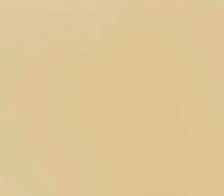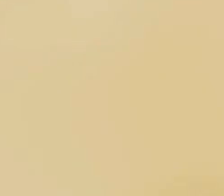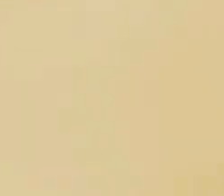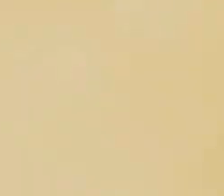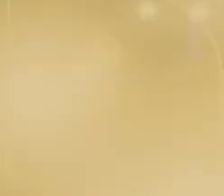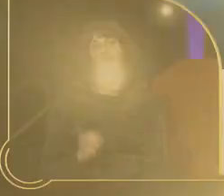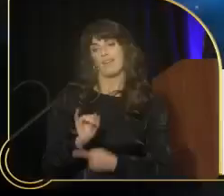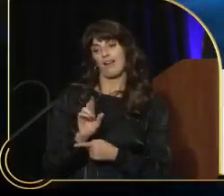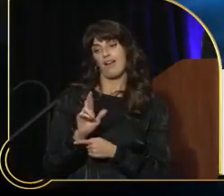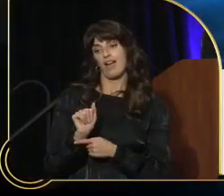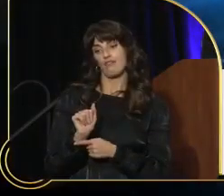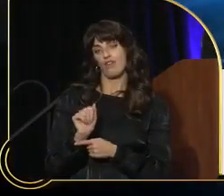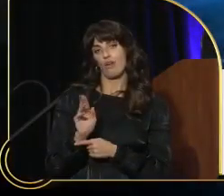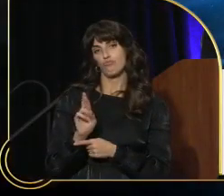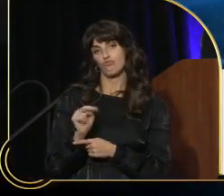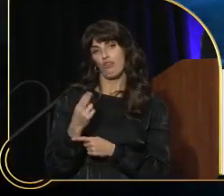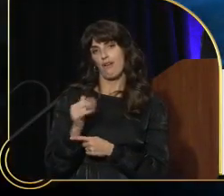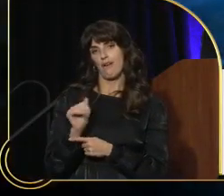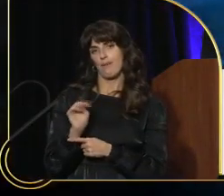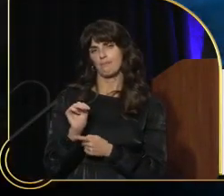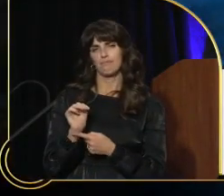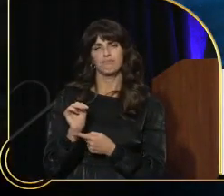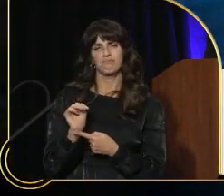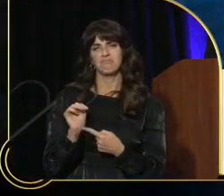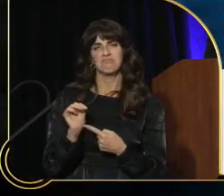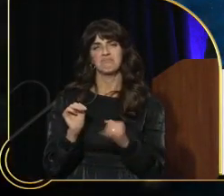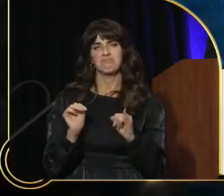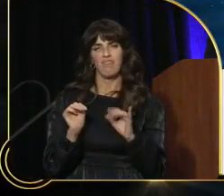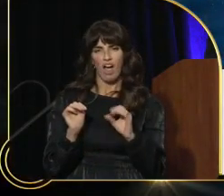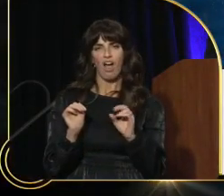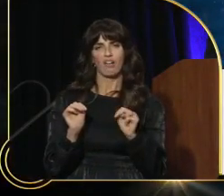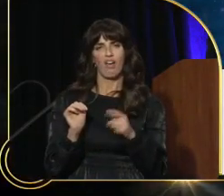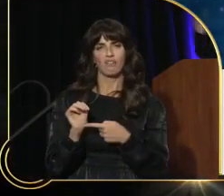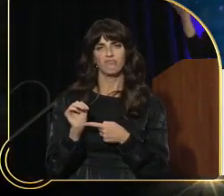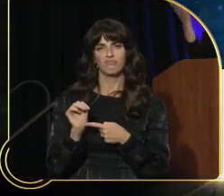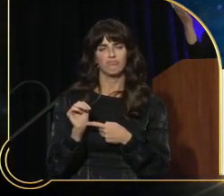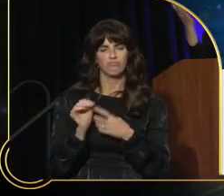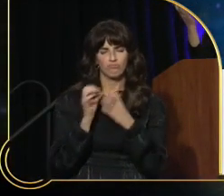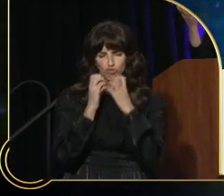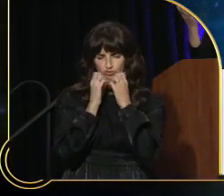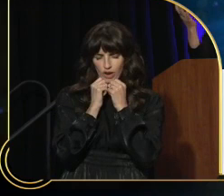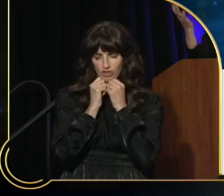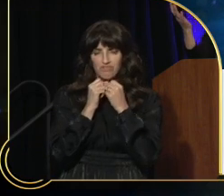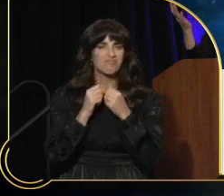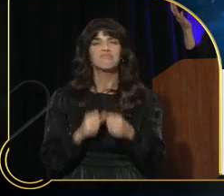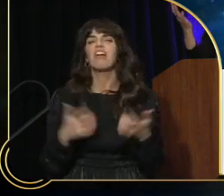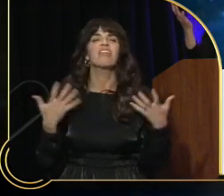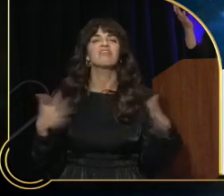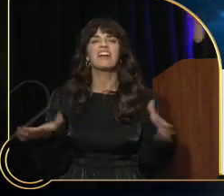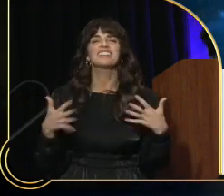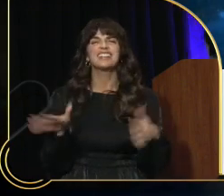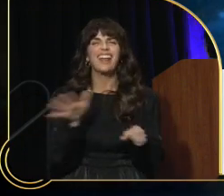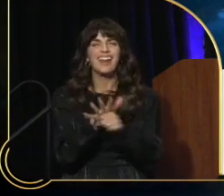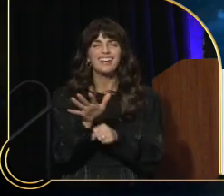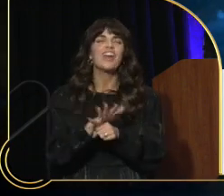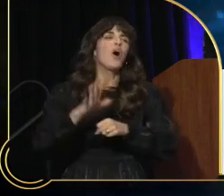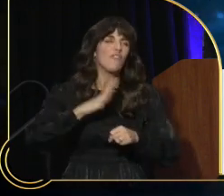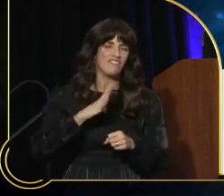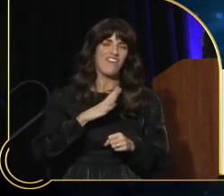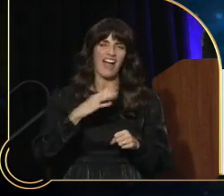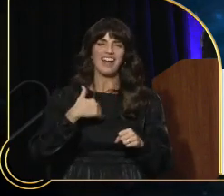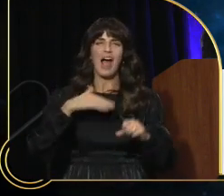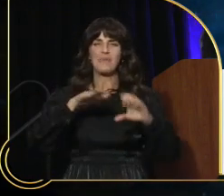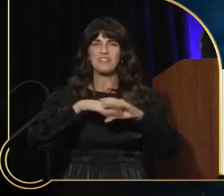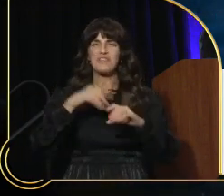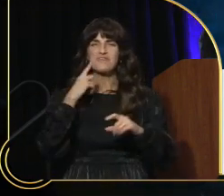Ira Burnham is an icon and a treasure. Need I say more? Okay, I'll say 2 minutes